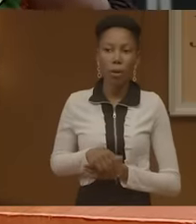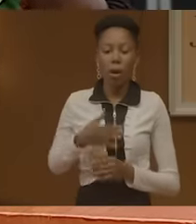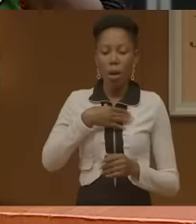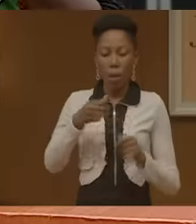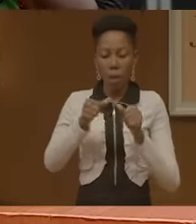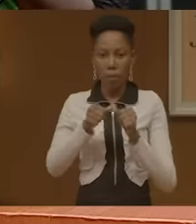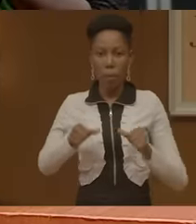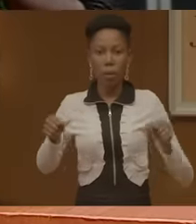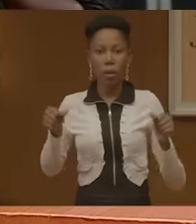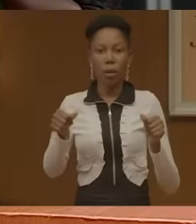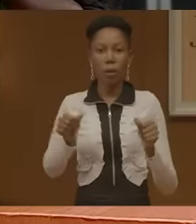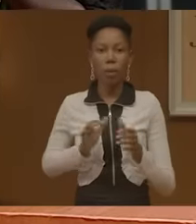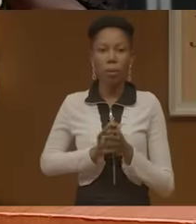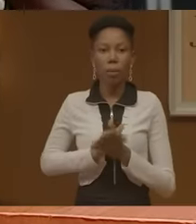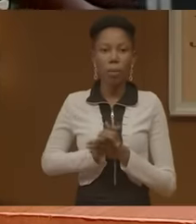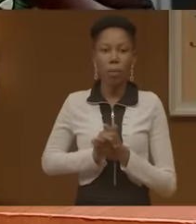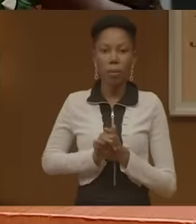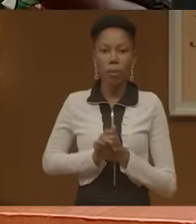plaster.